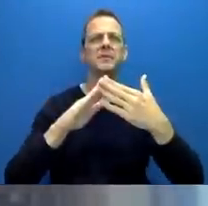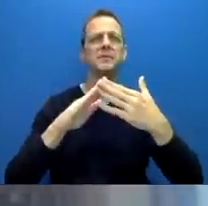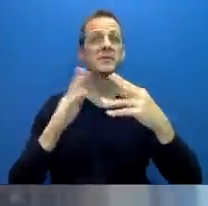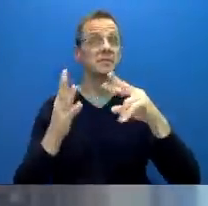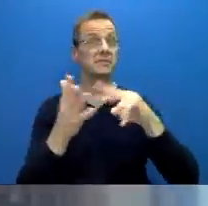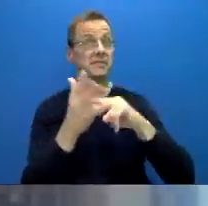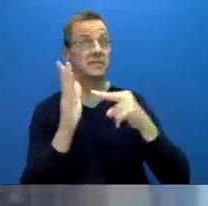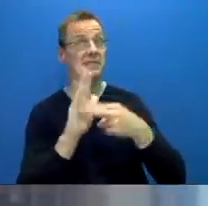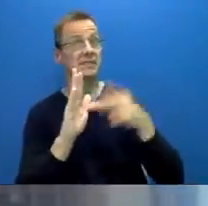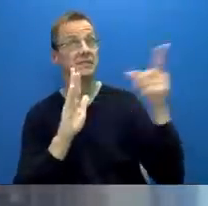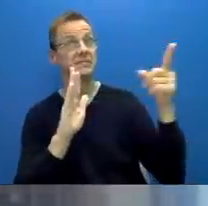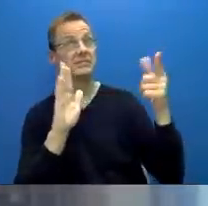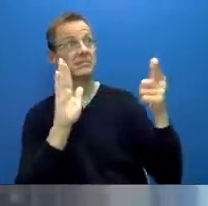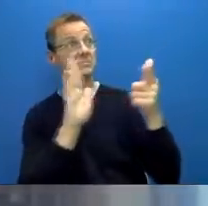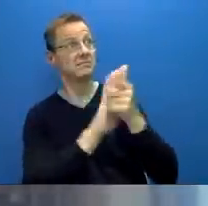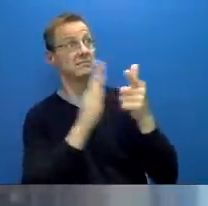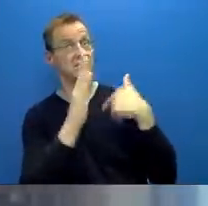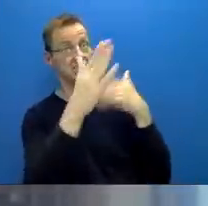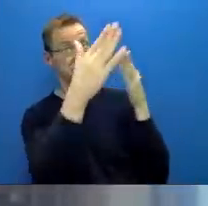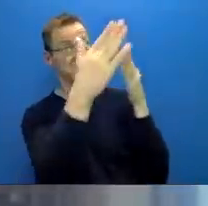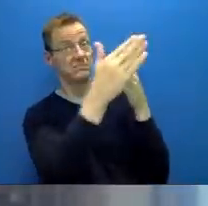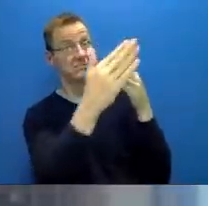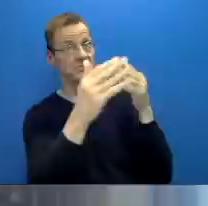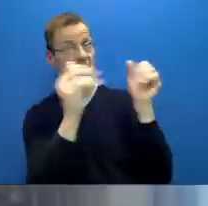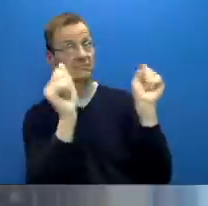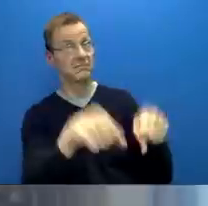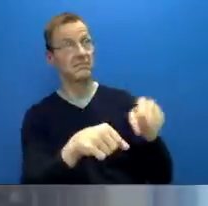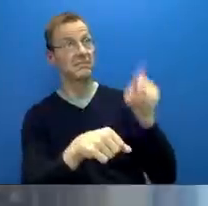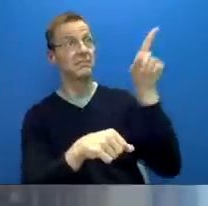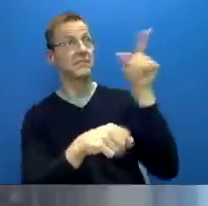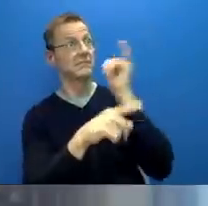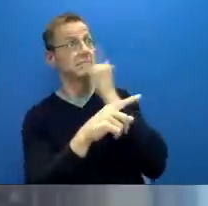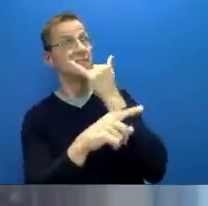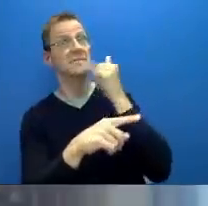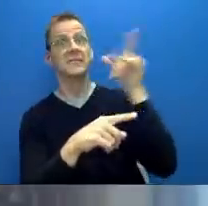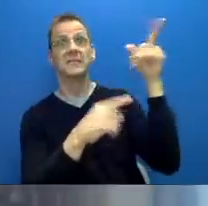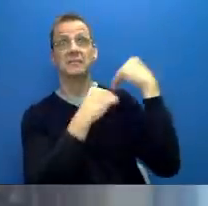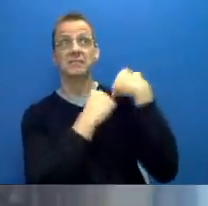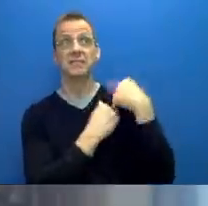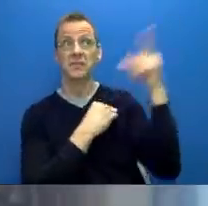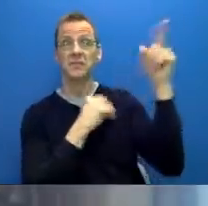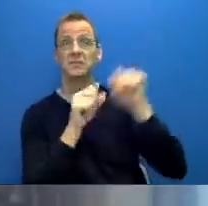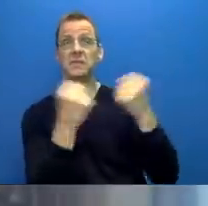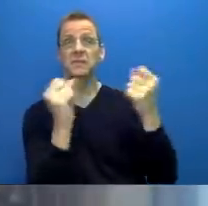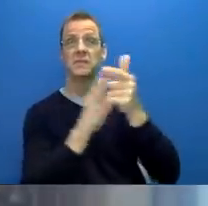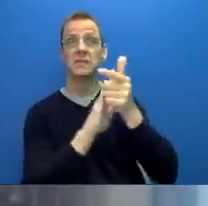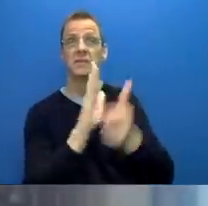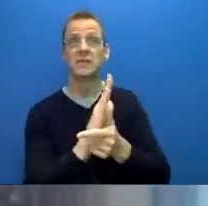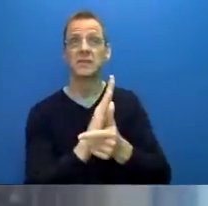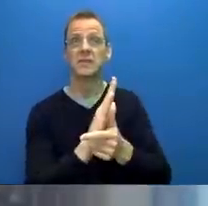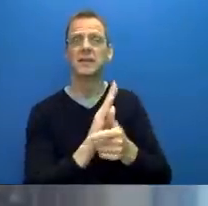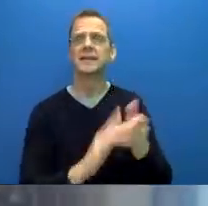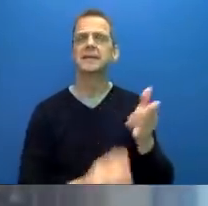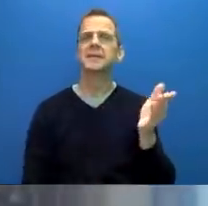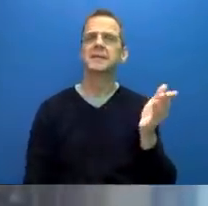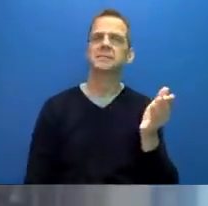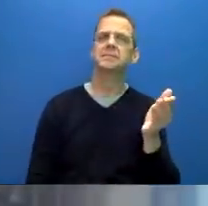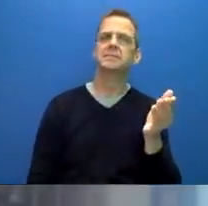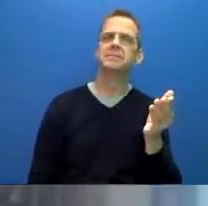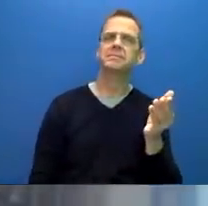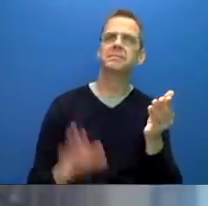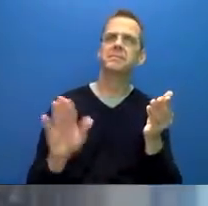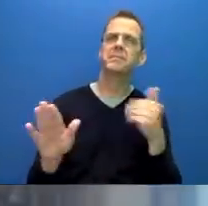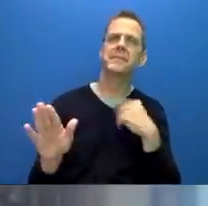been moral and ethical failings as a government in terms of not acting to protect citizens